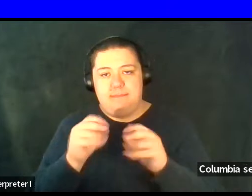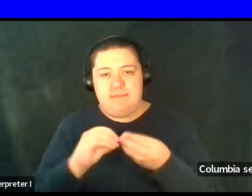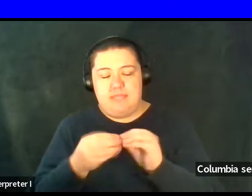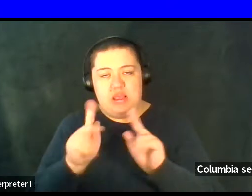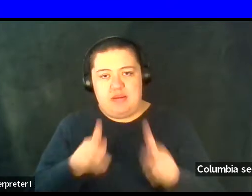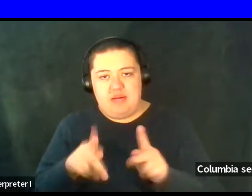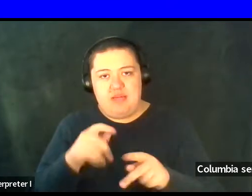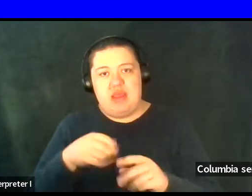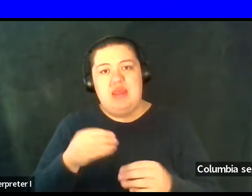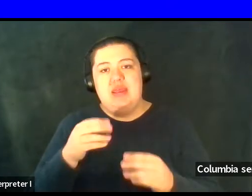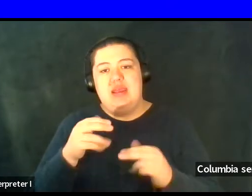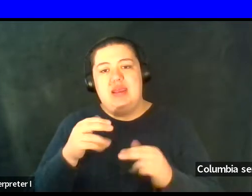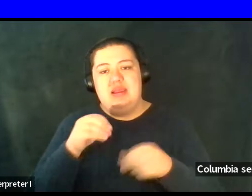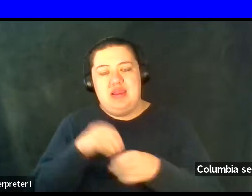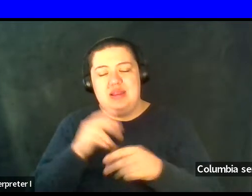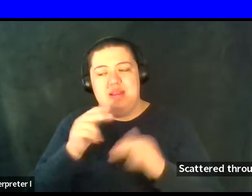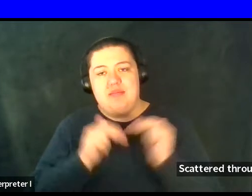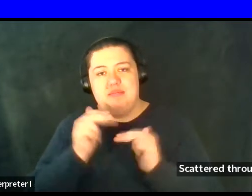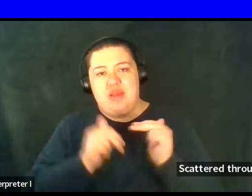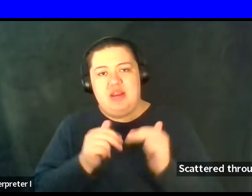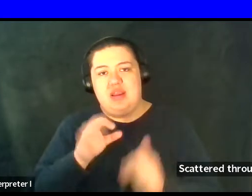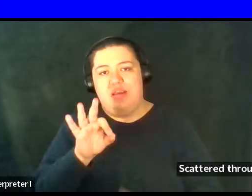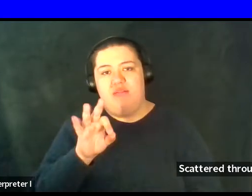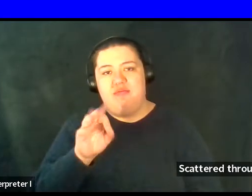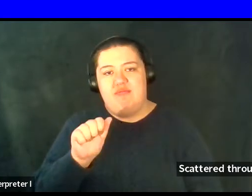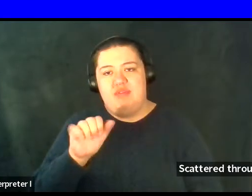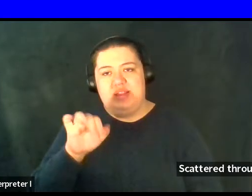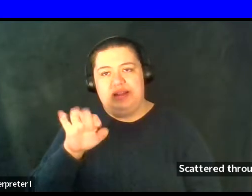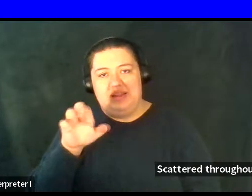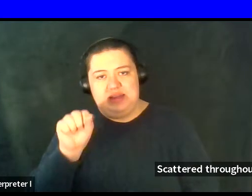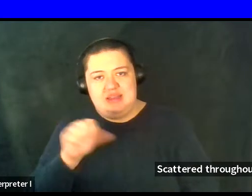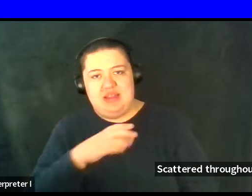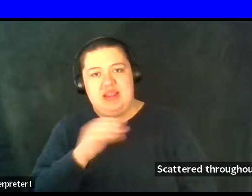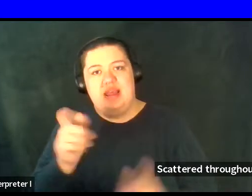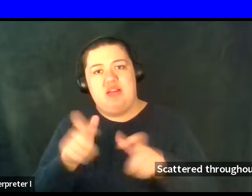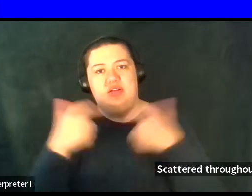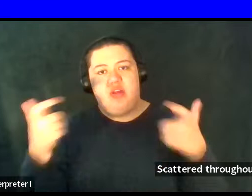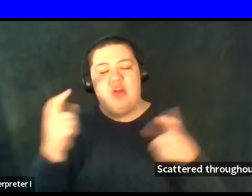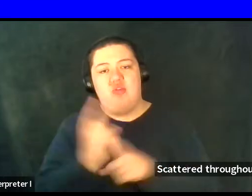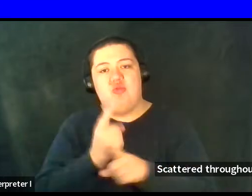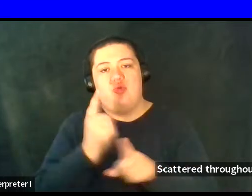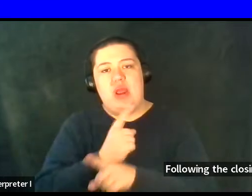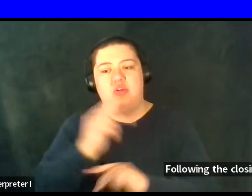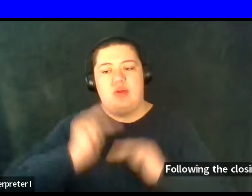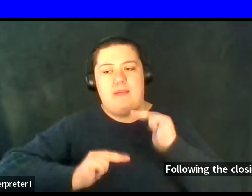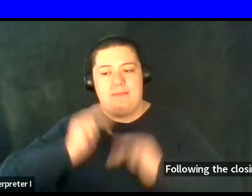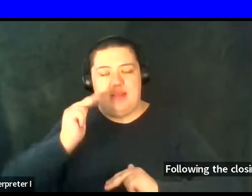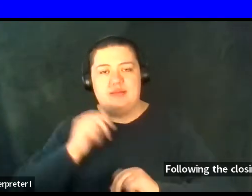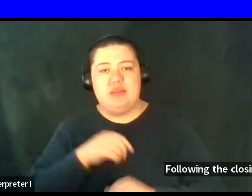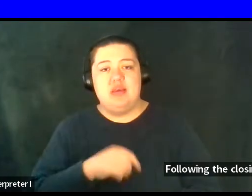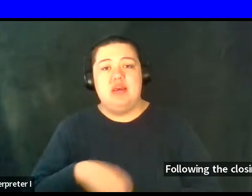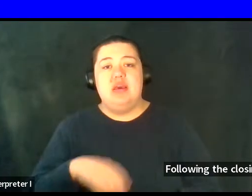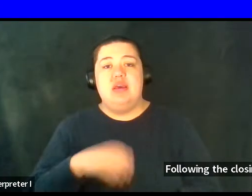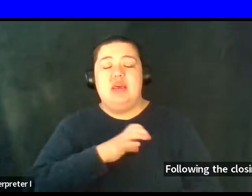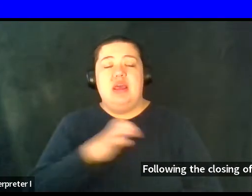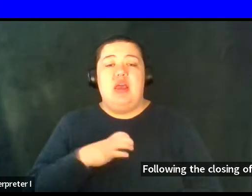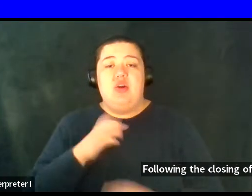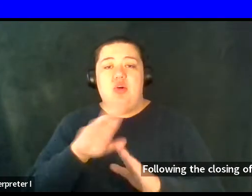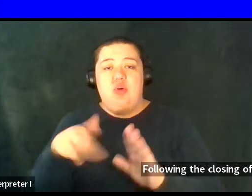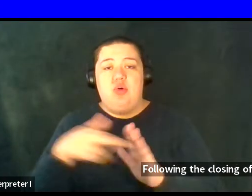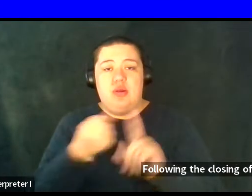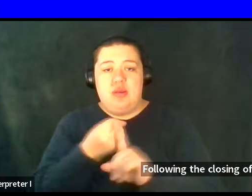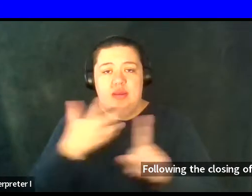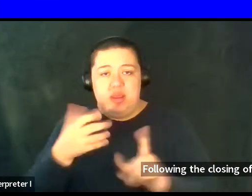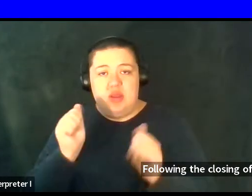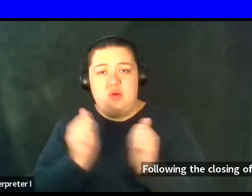facilities following the closing of the Lorton Correctional Complex. The Correction Information Council's role was expanded by the Jail Improvement Act